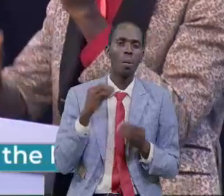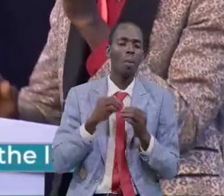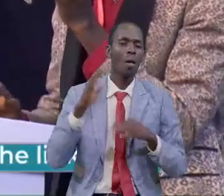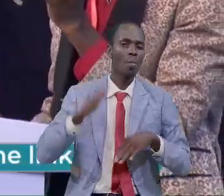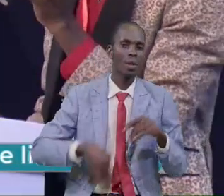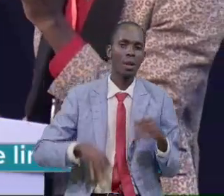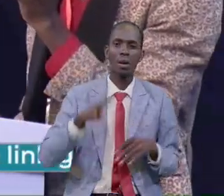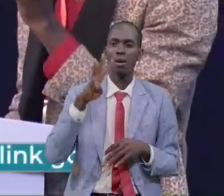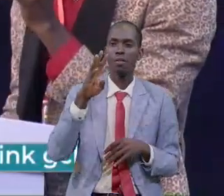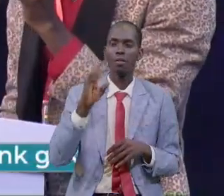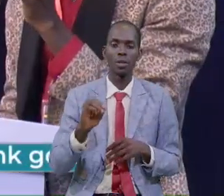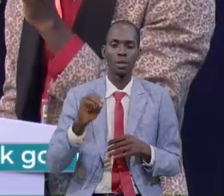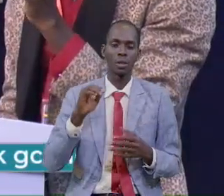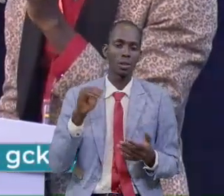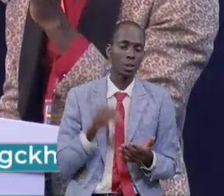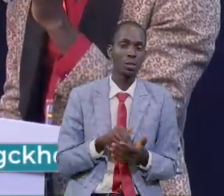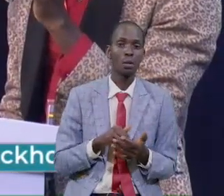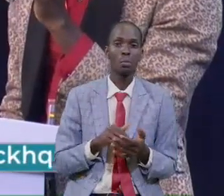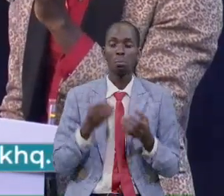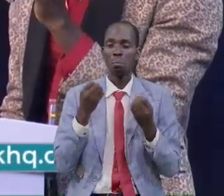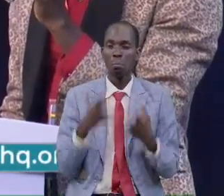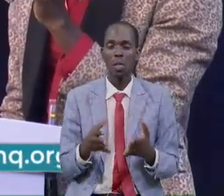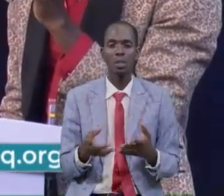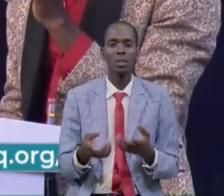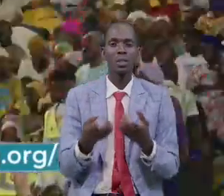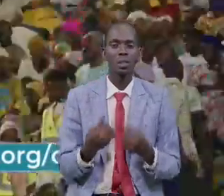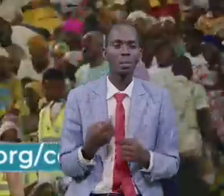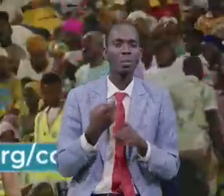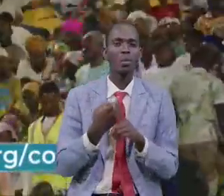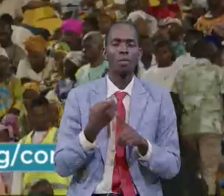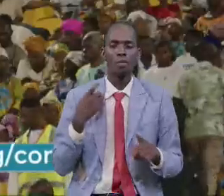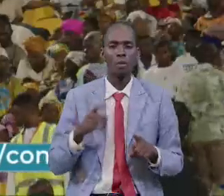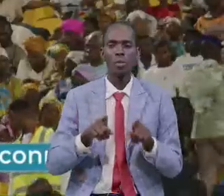40,000. Many of them came from various secondary schools